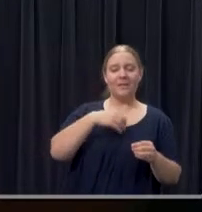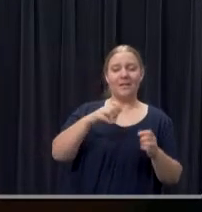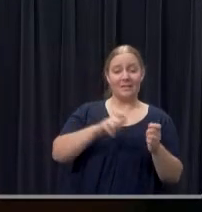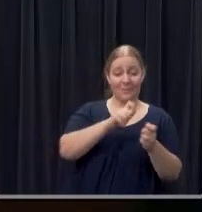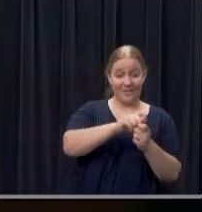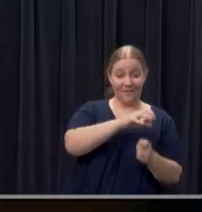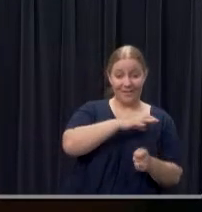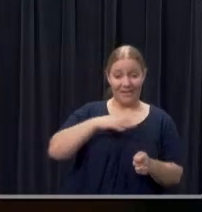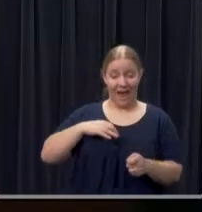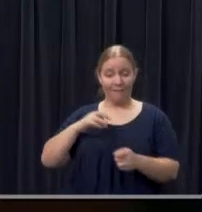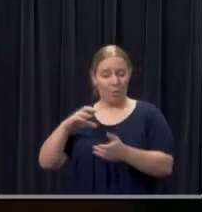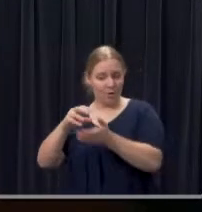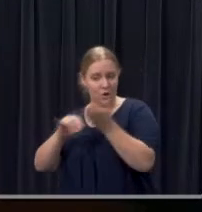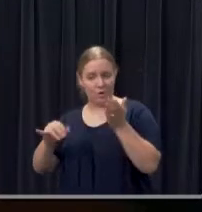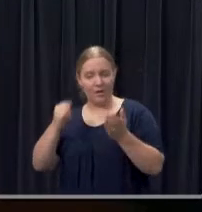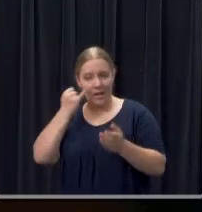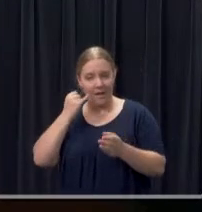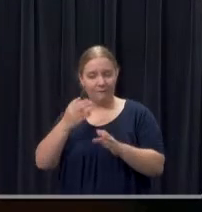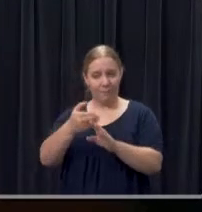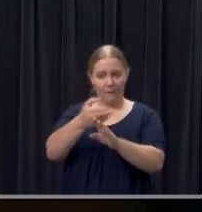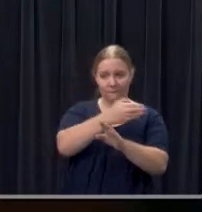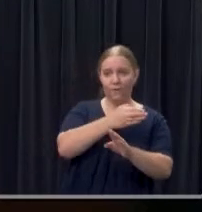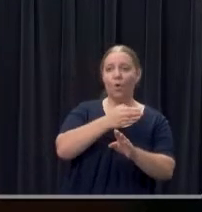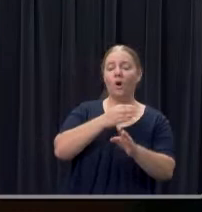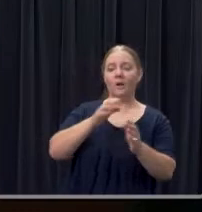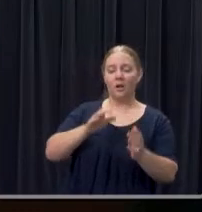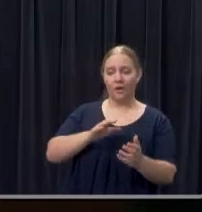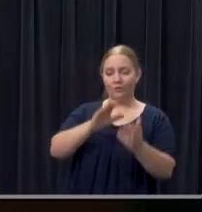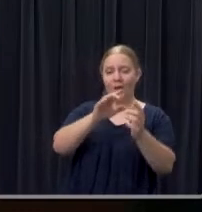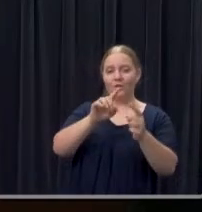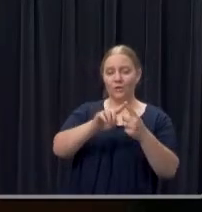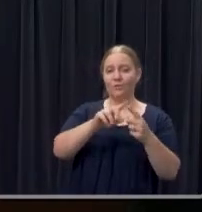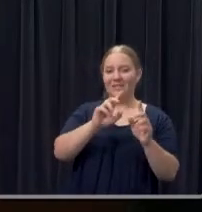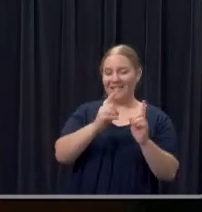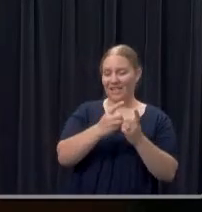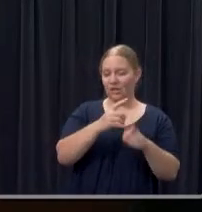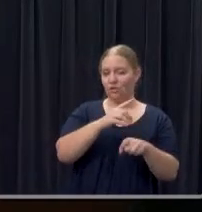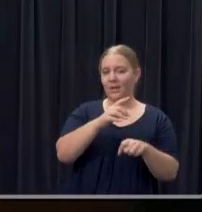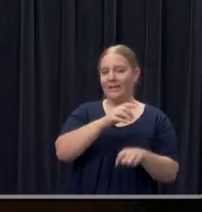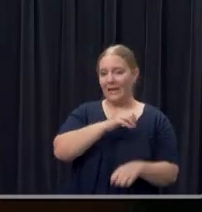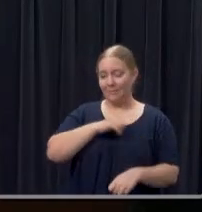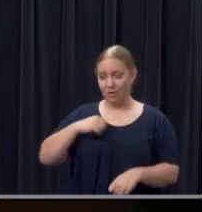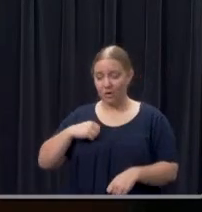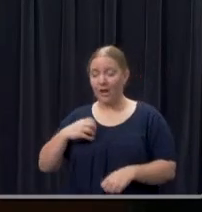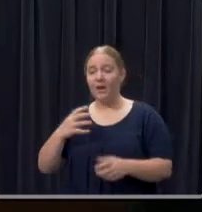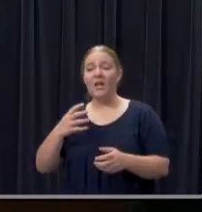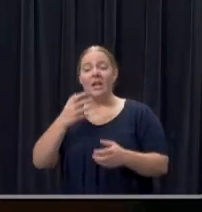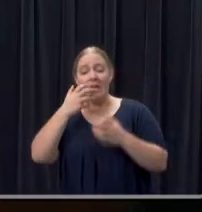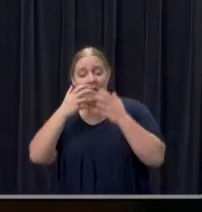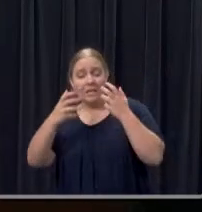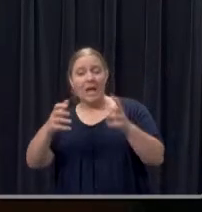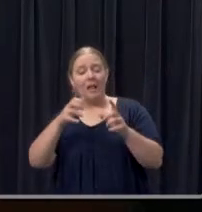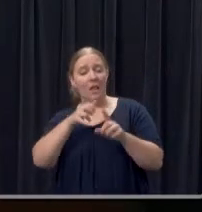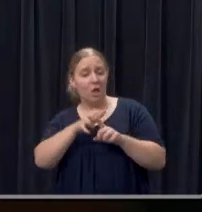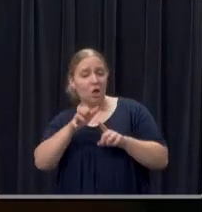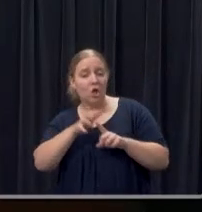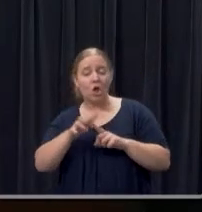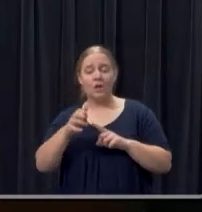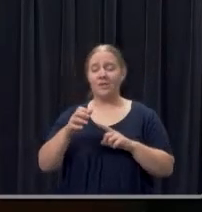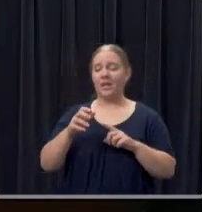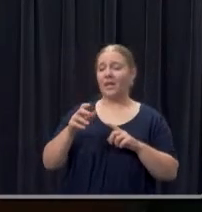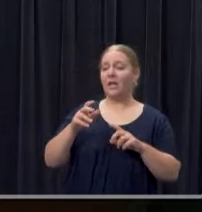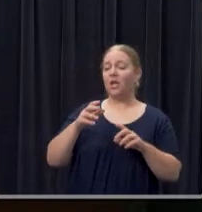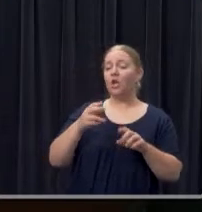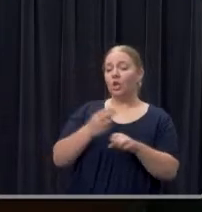or students if they have not been previously addressed to the district's administration. Out of respect for everyone in attendance, yelling, foul language, props, visuals,